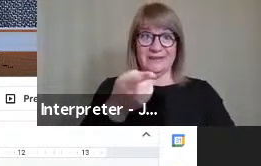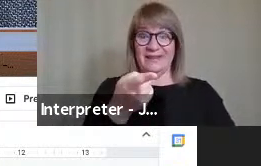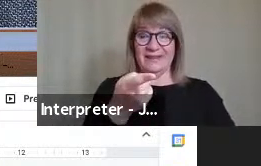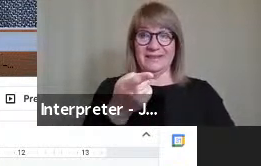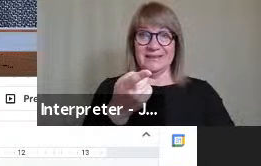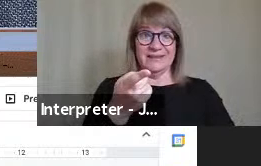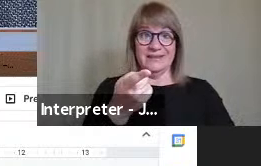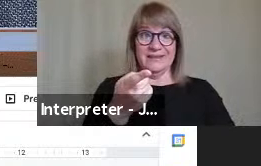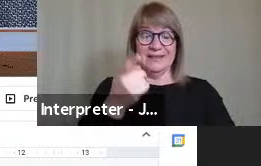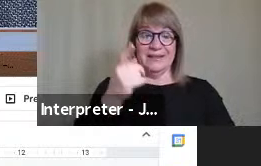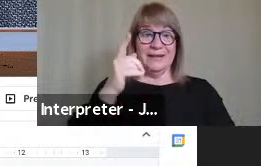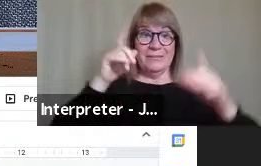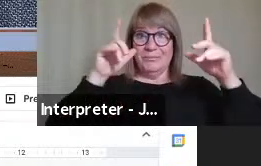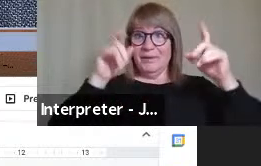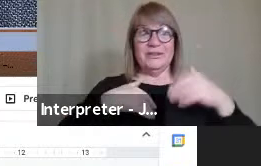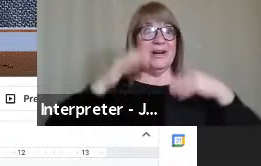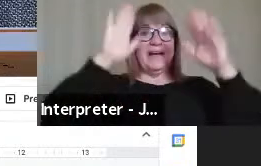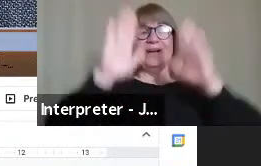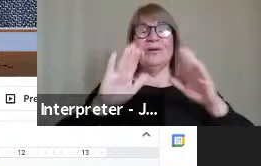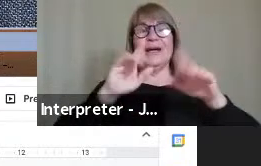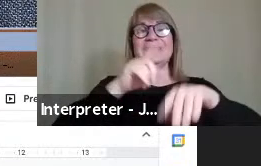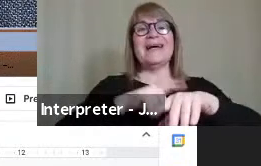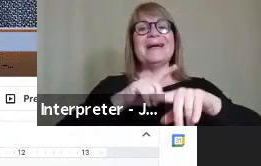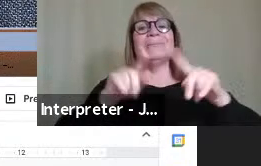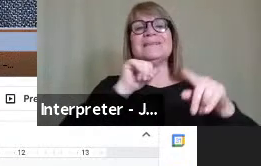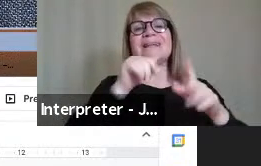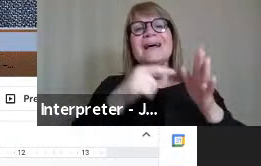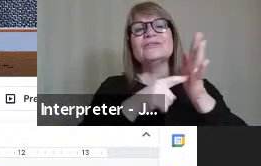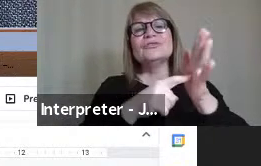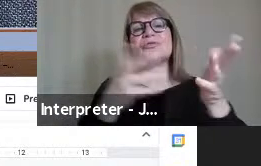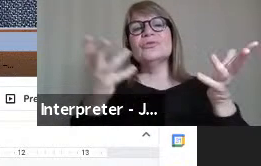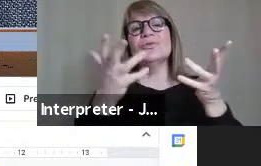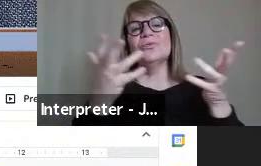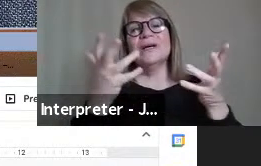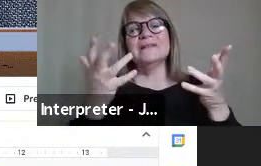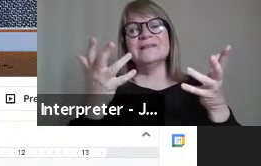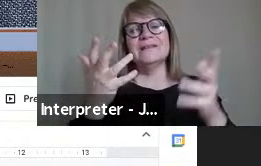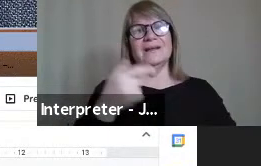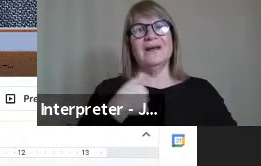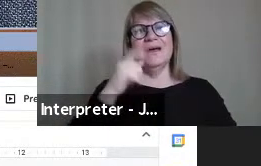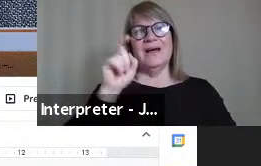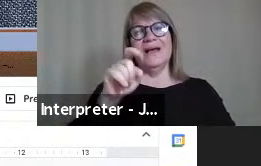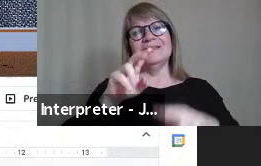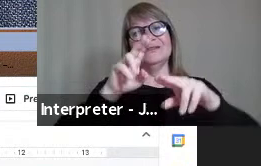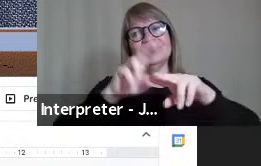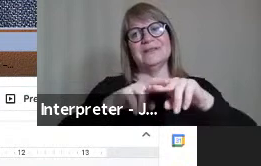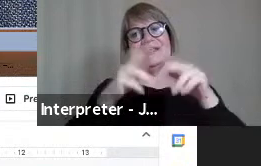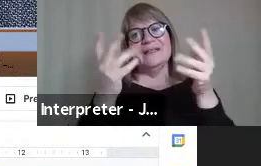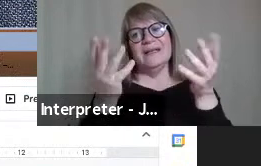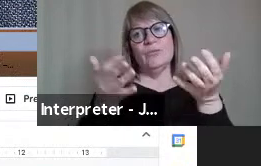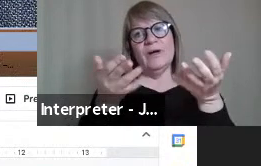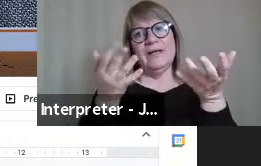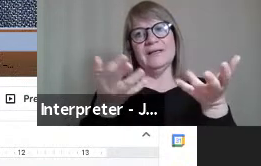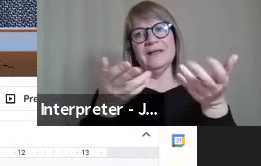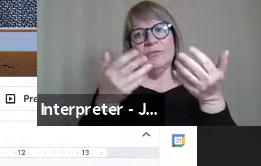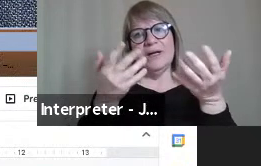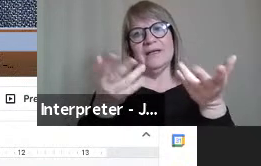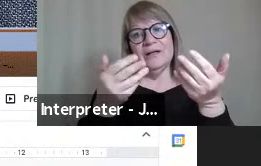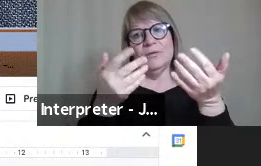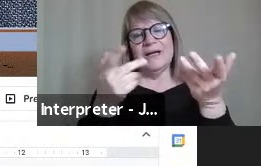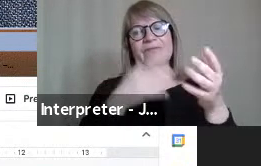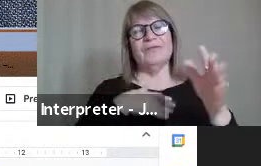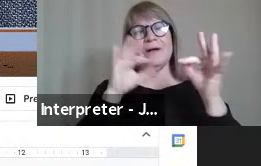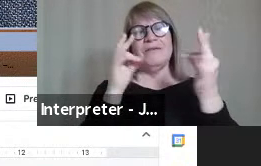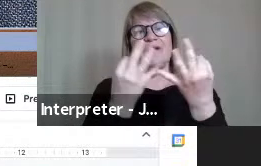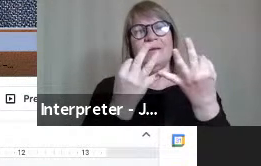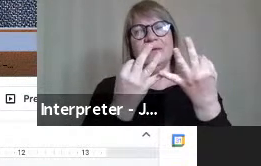grand old time but what isn't in the photo is that this is where i had to wait this is where i had to wait for my family